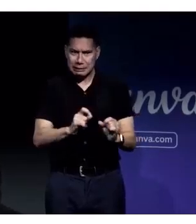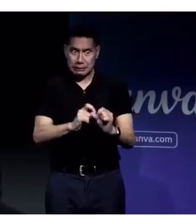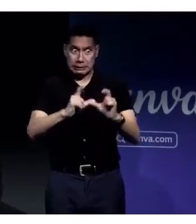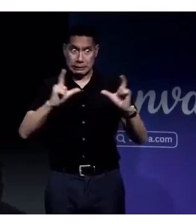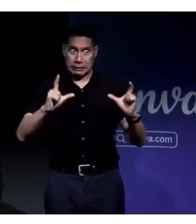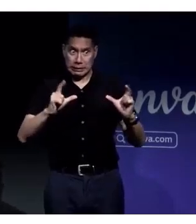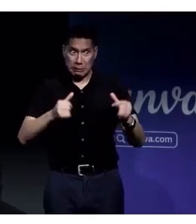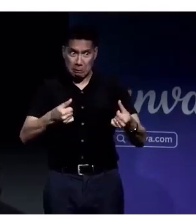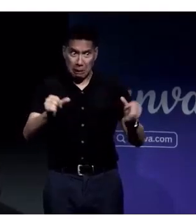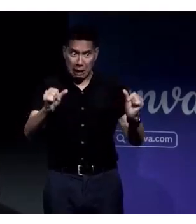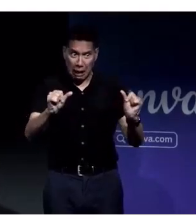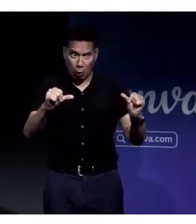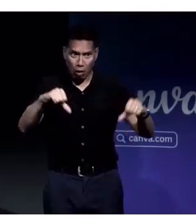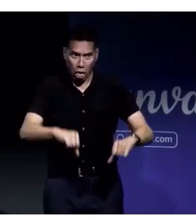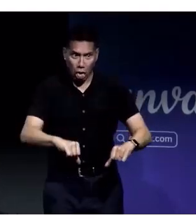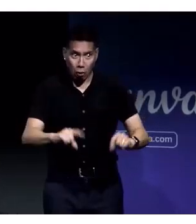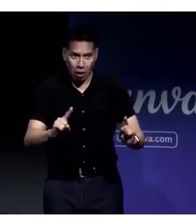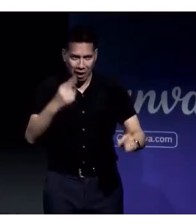I think you can guess.